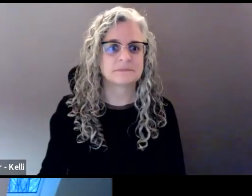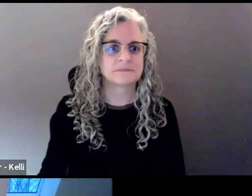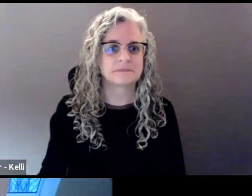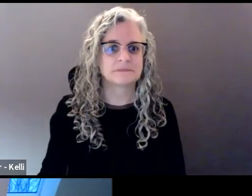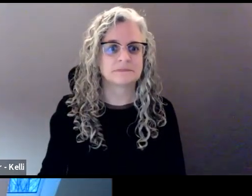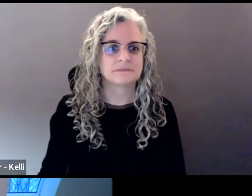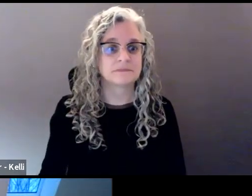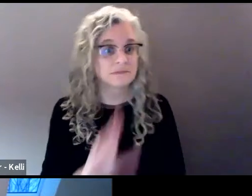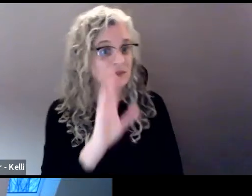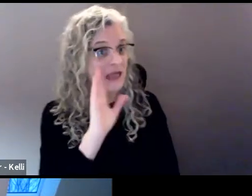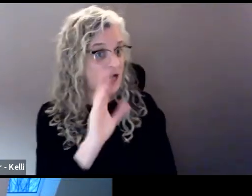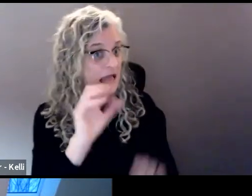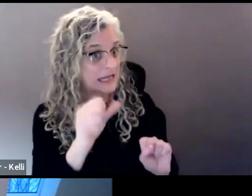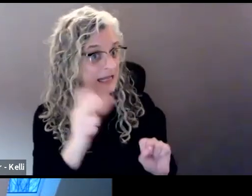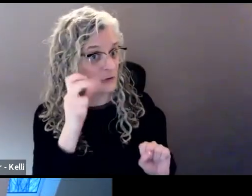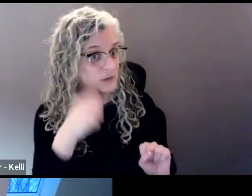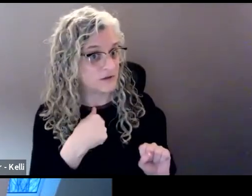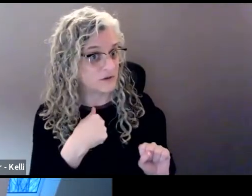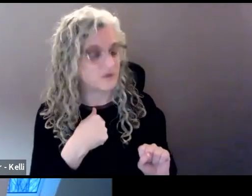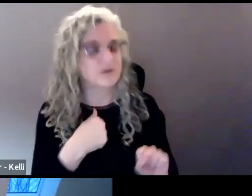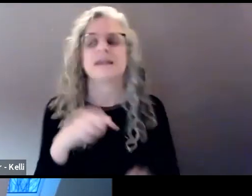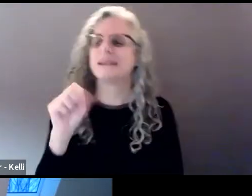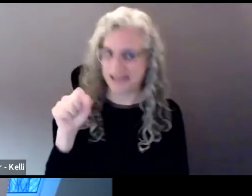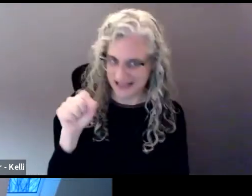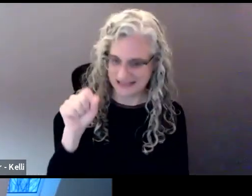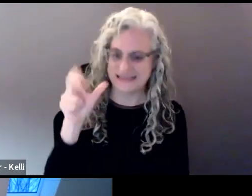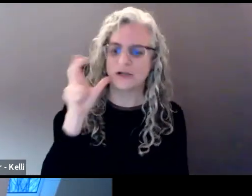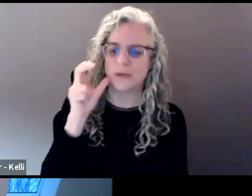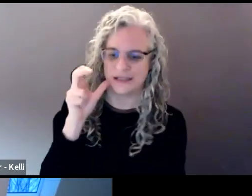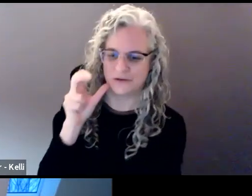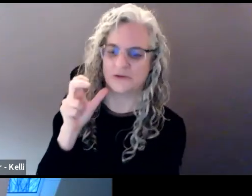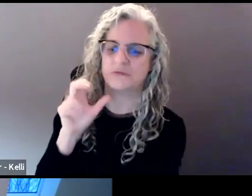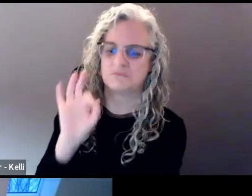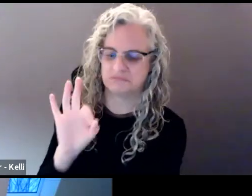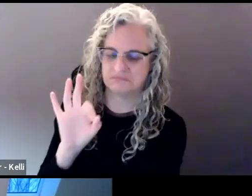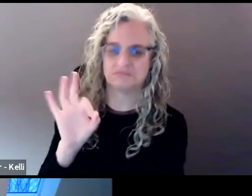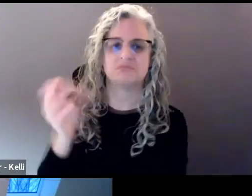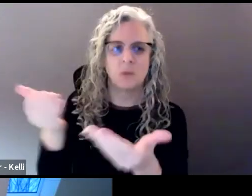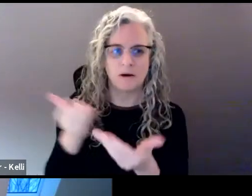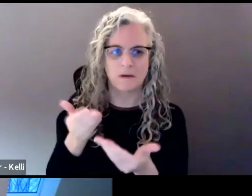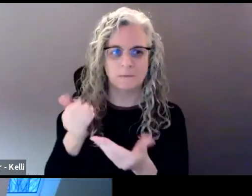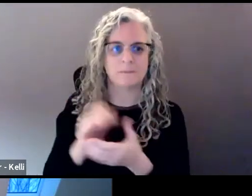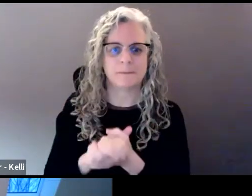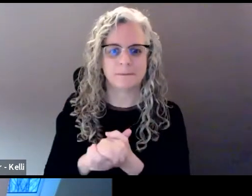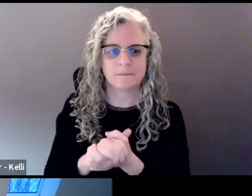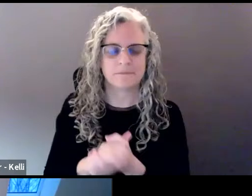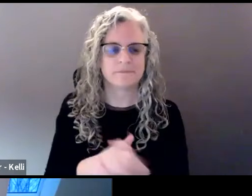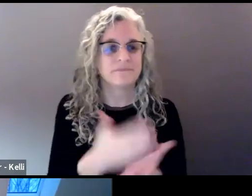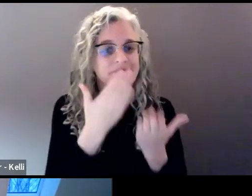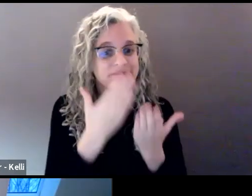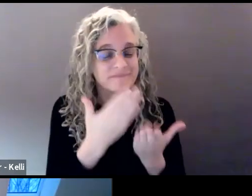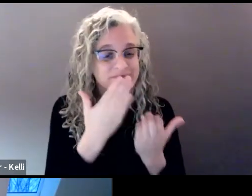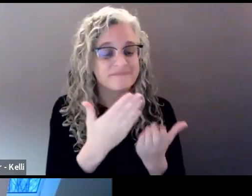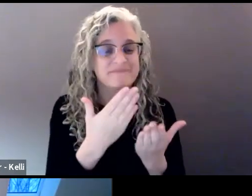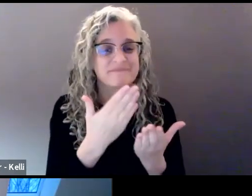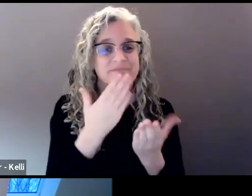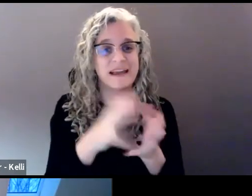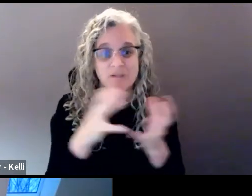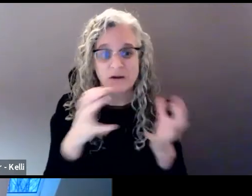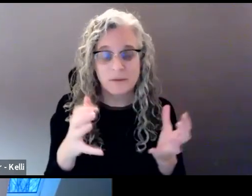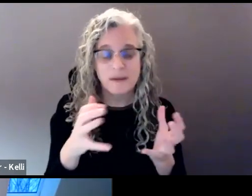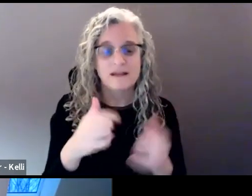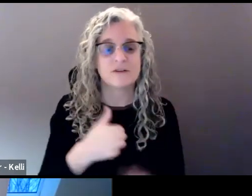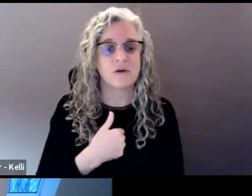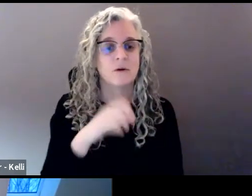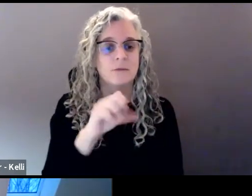Hello, can you hear me? I can hear you. We can hear you. Welcome. Thank you. Well, thank you very much. I am